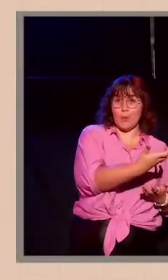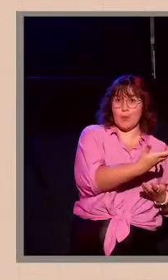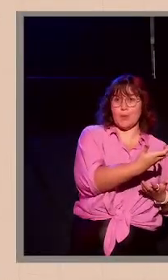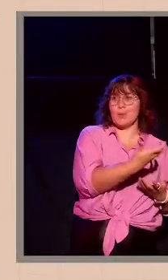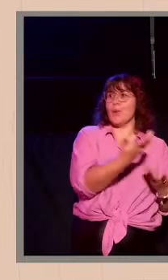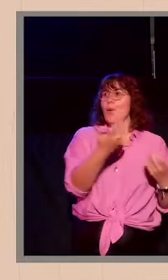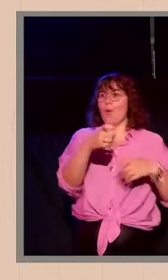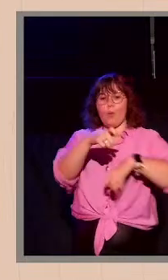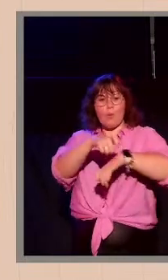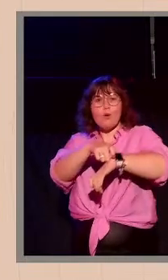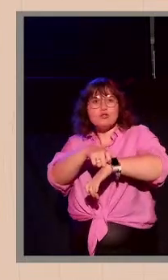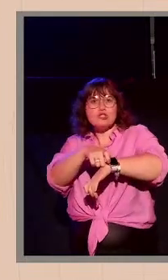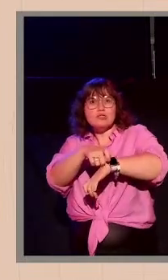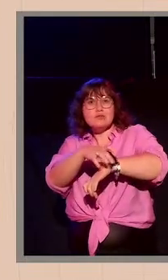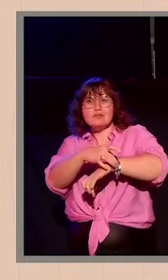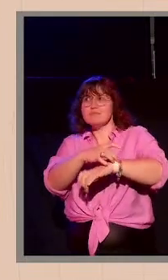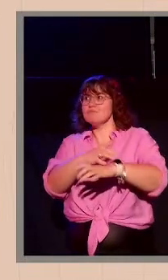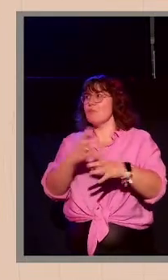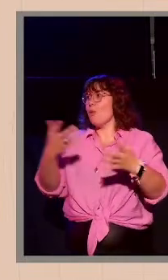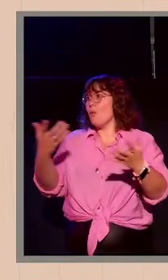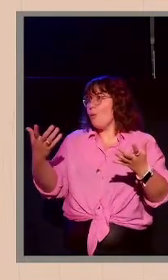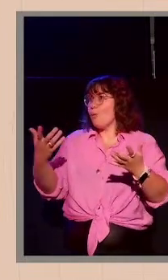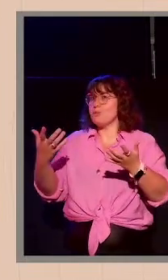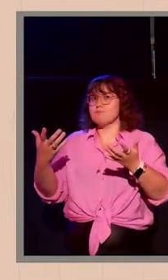from watches or from